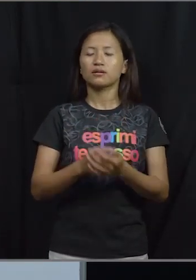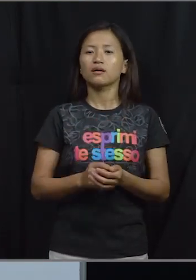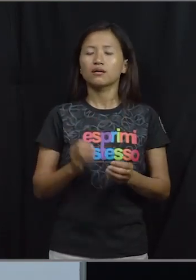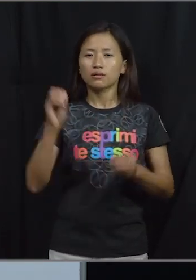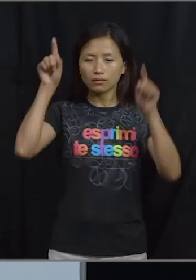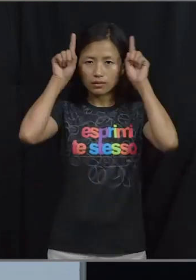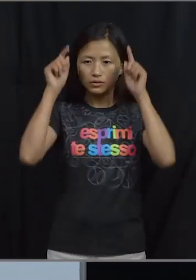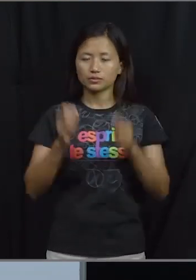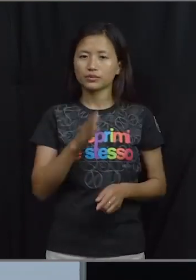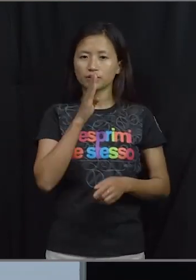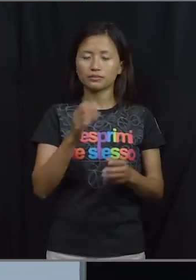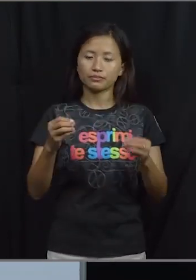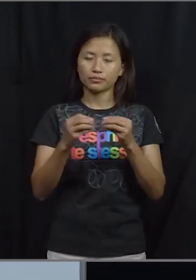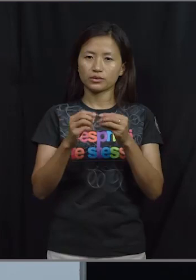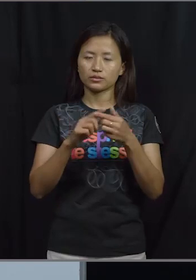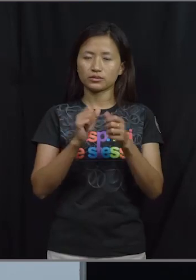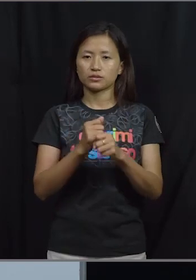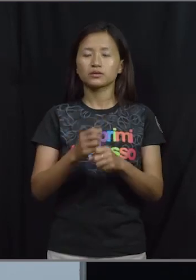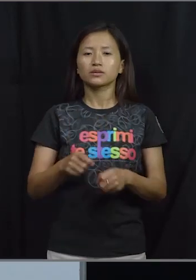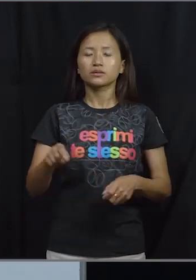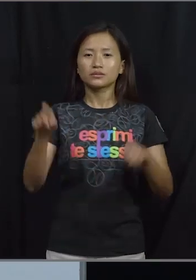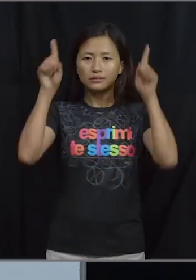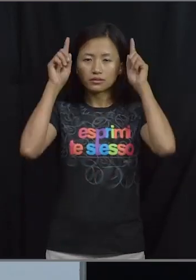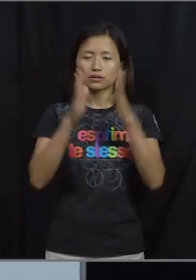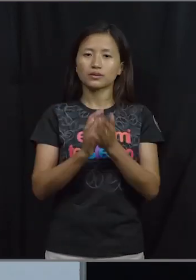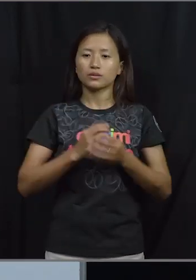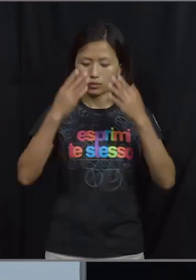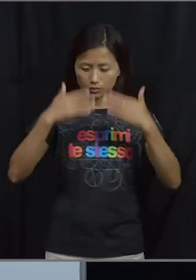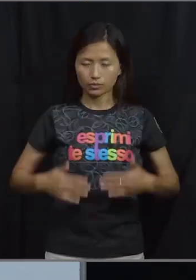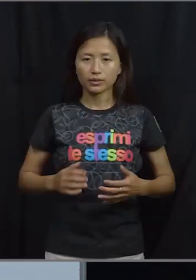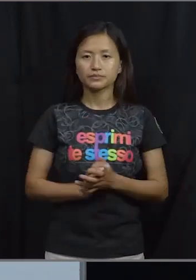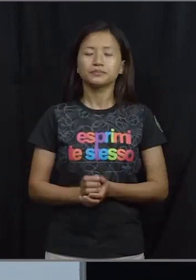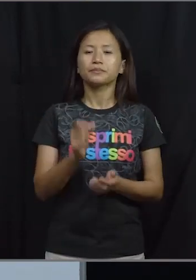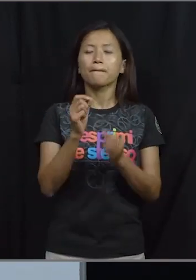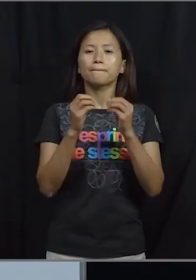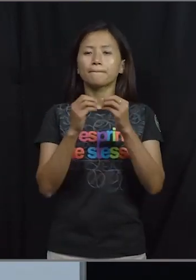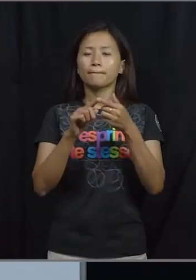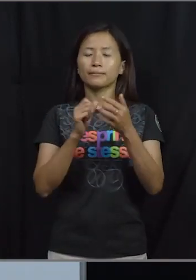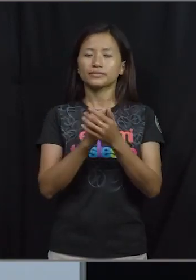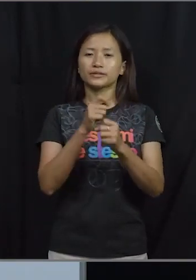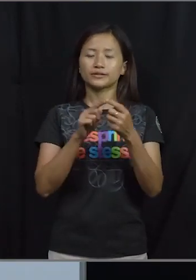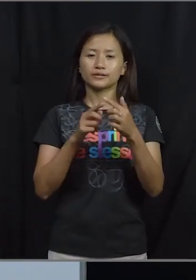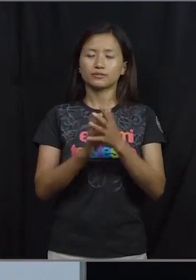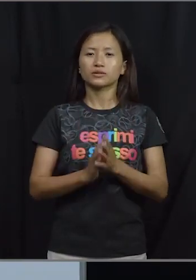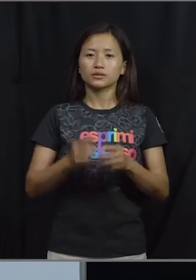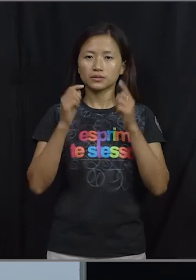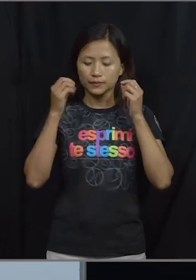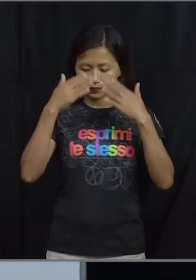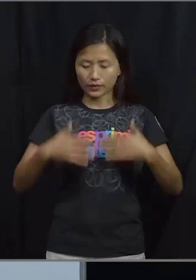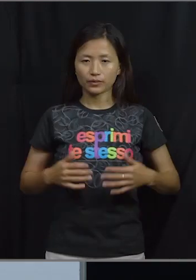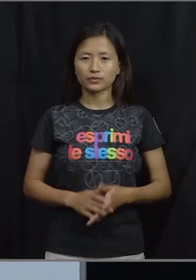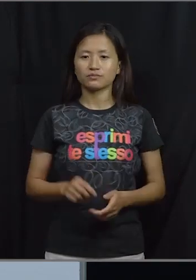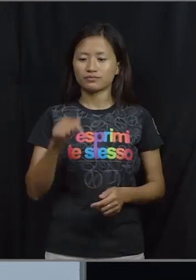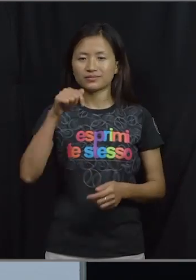cow, humans begets human. So this is a very universal concept, and this also cannot